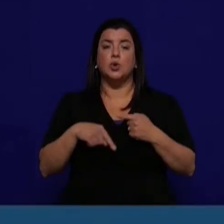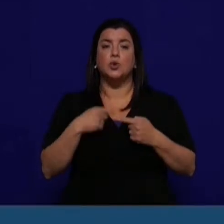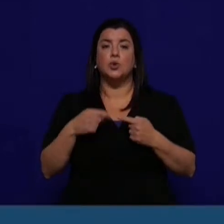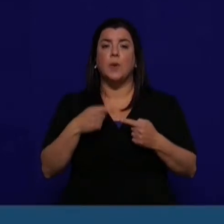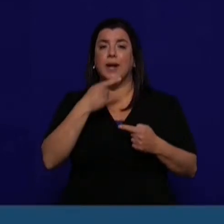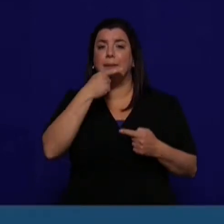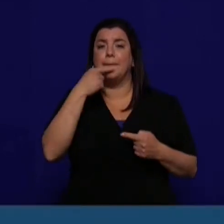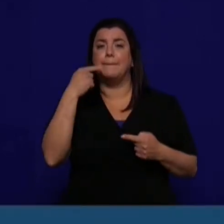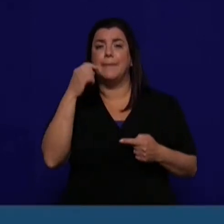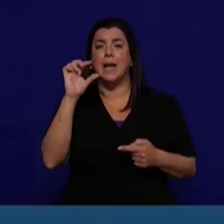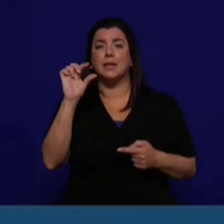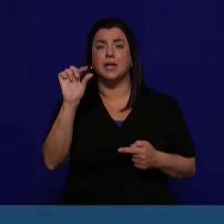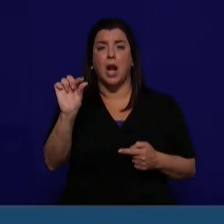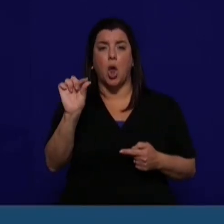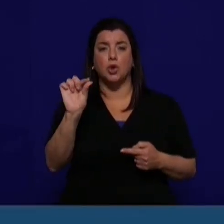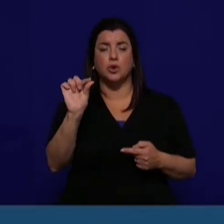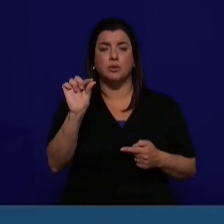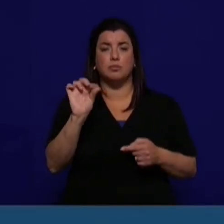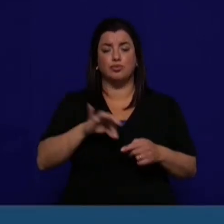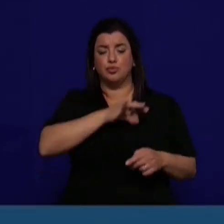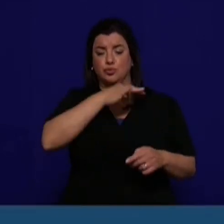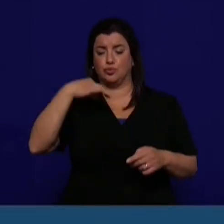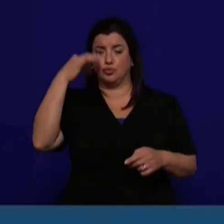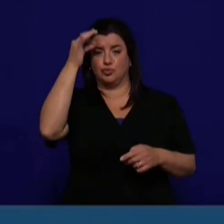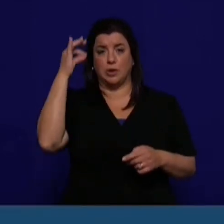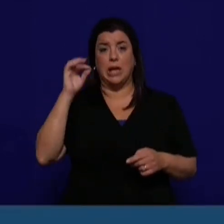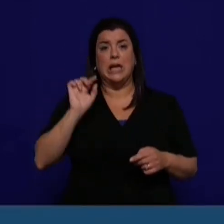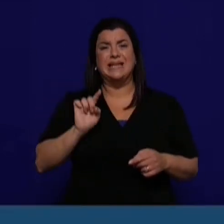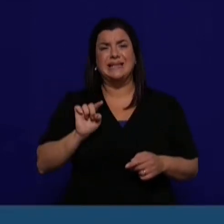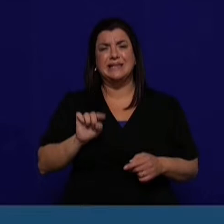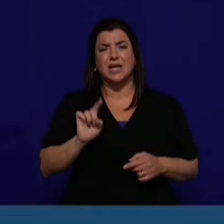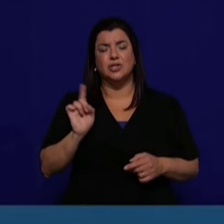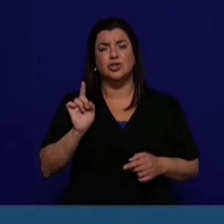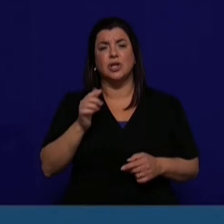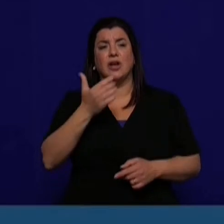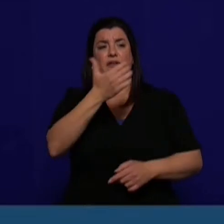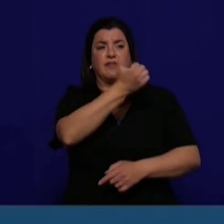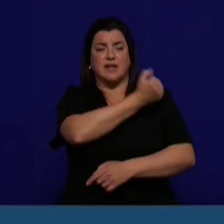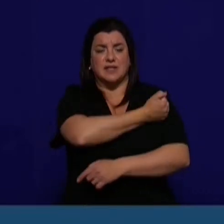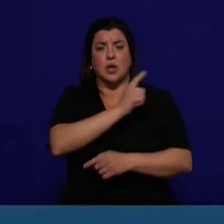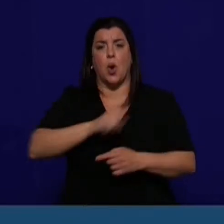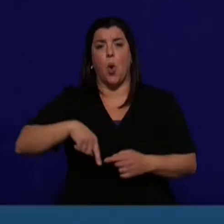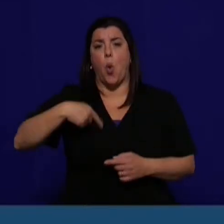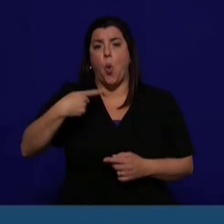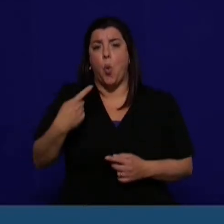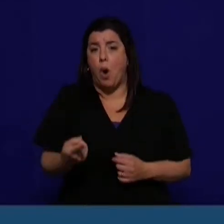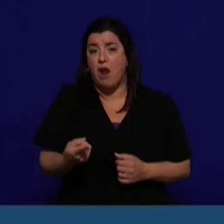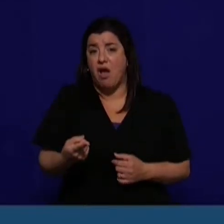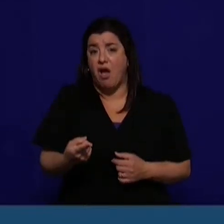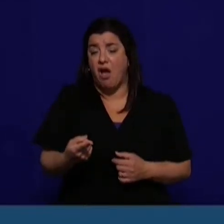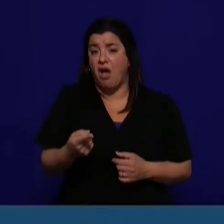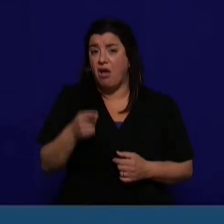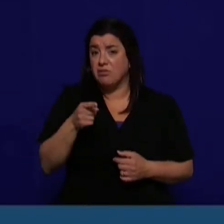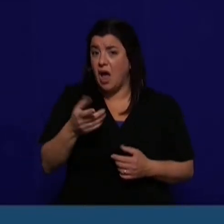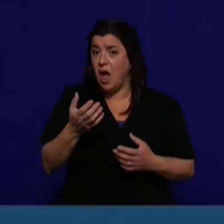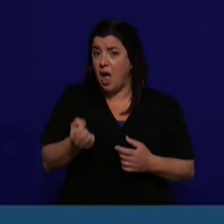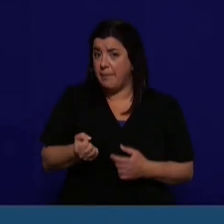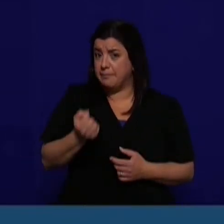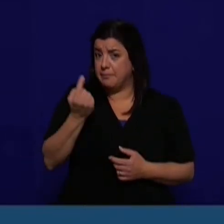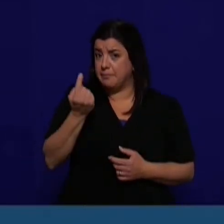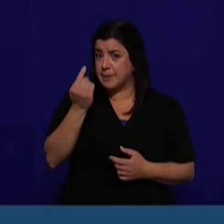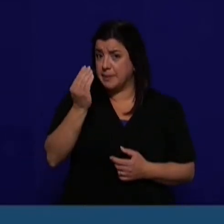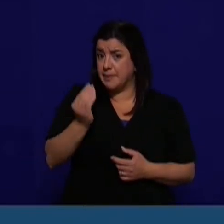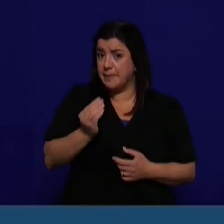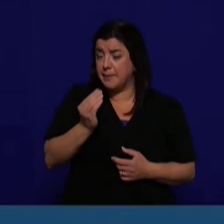Wara din ġirat wara li huma ħadu il-vaċċin dan ifisser li kien hemm xi każijiet ta' mewt jew ġifieri